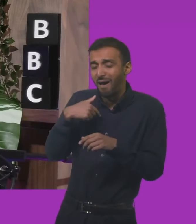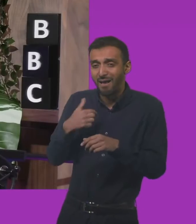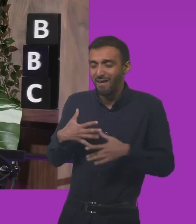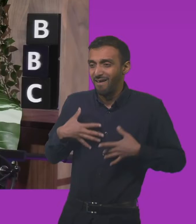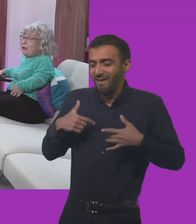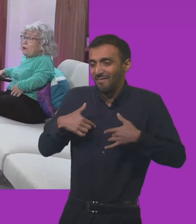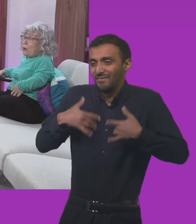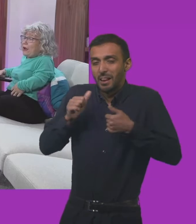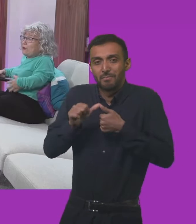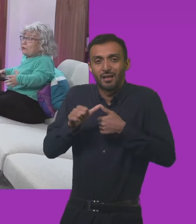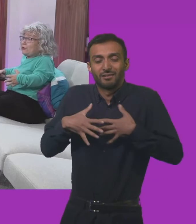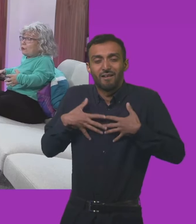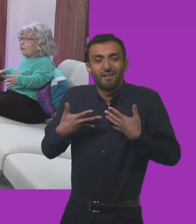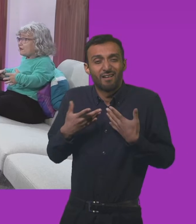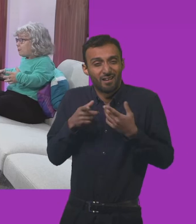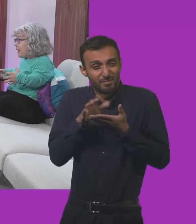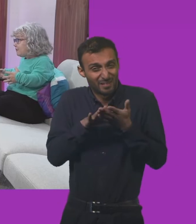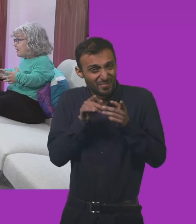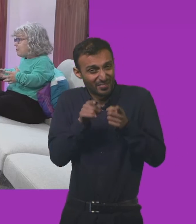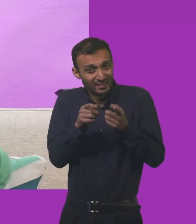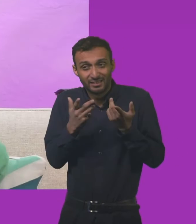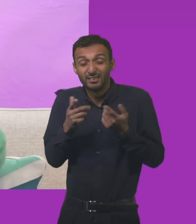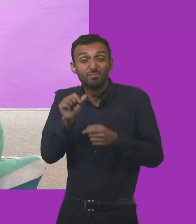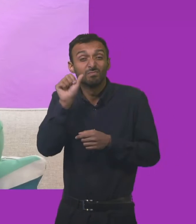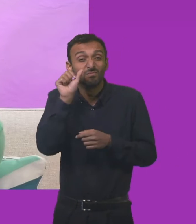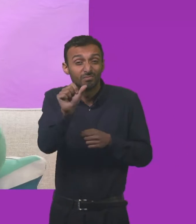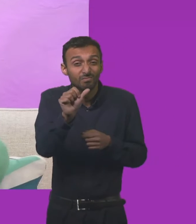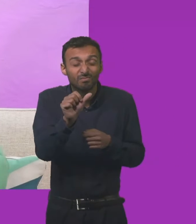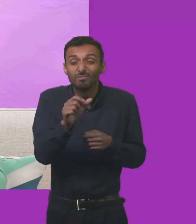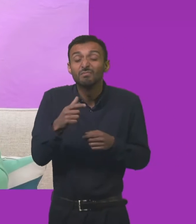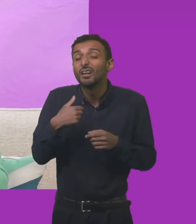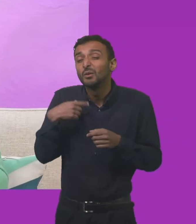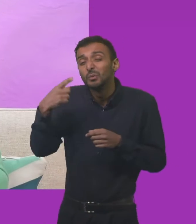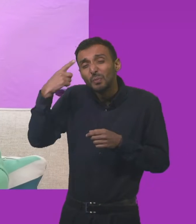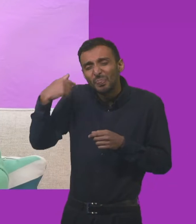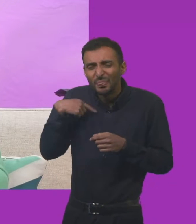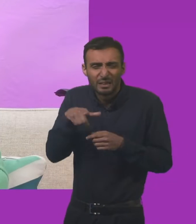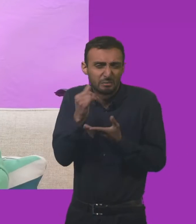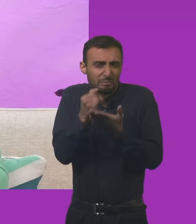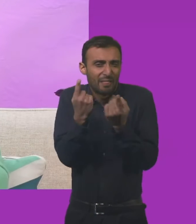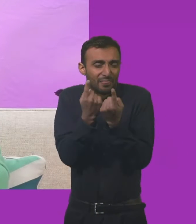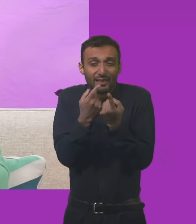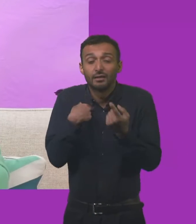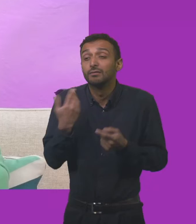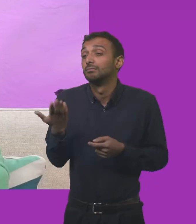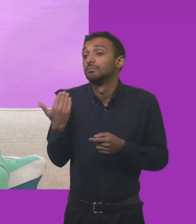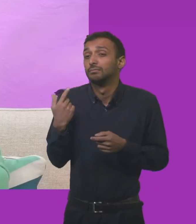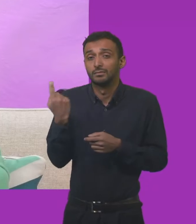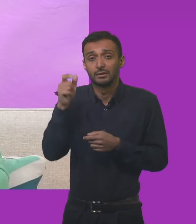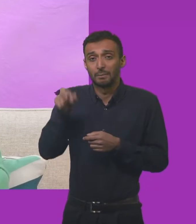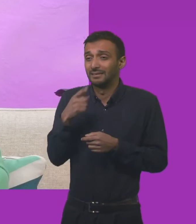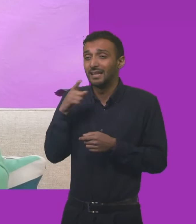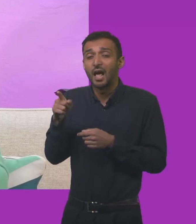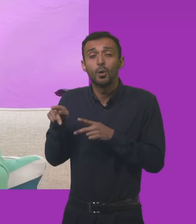warm and fuzzy. Yeah. In a way, I really don't think that's a bad thing. I mean, recently somebody on Twitter said that I had toxic